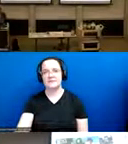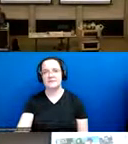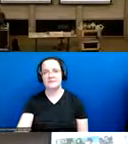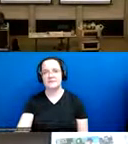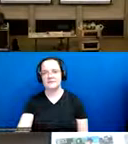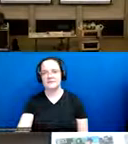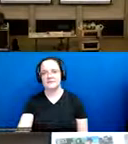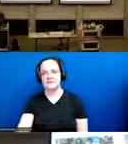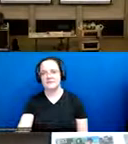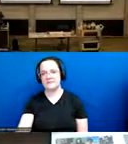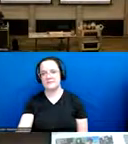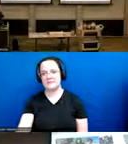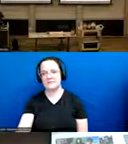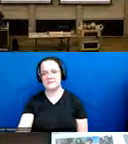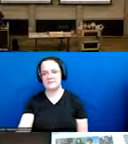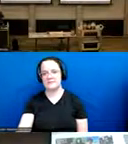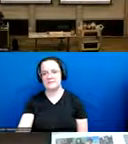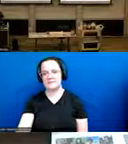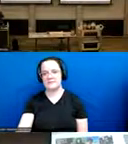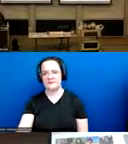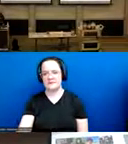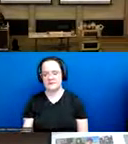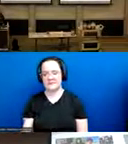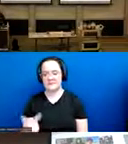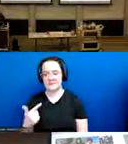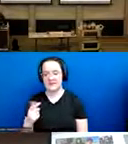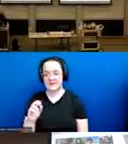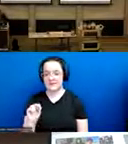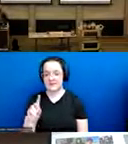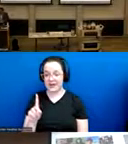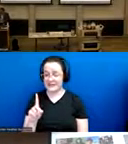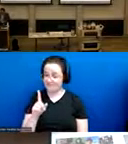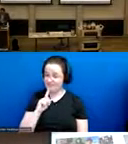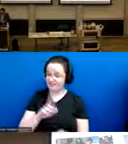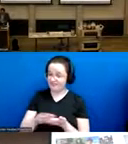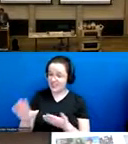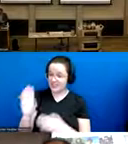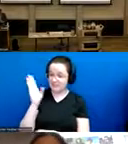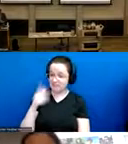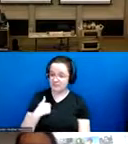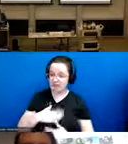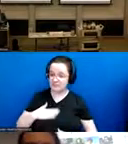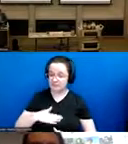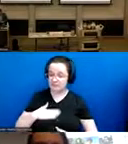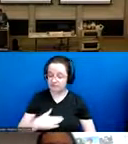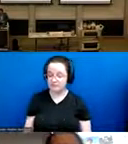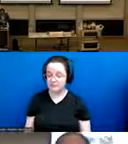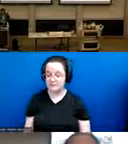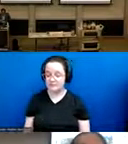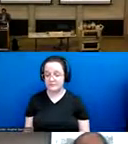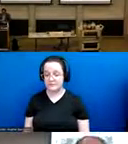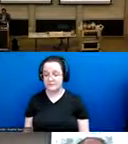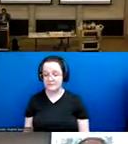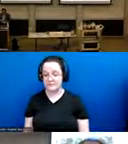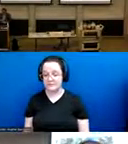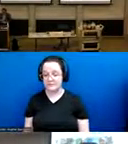All right, I think very nice talk, enjoyed very much. So let me open the floor